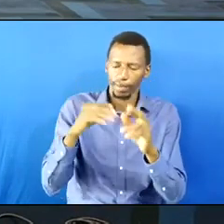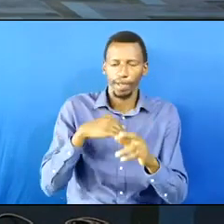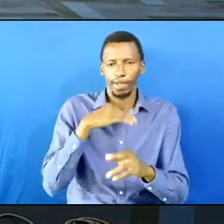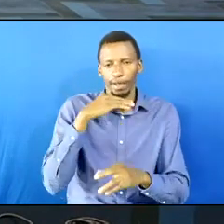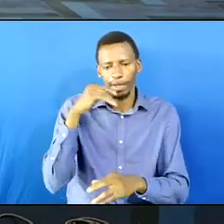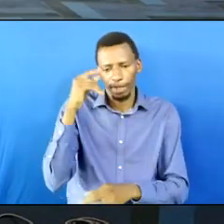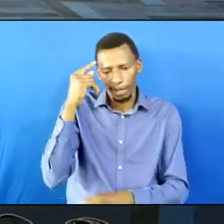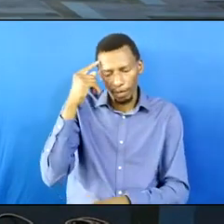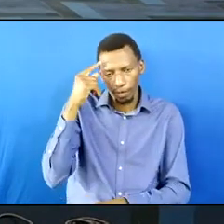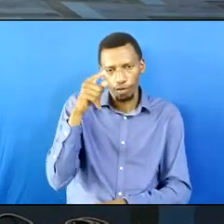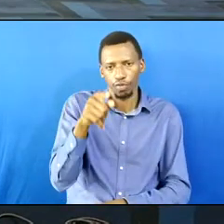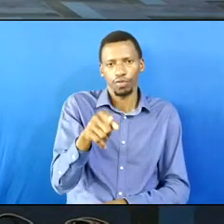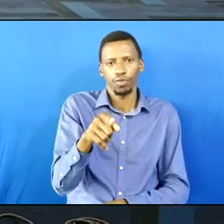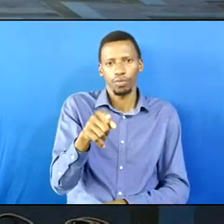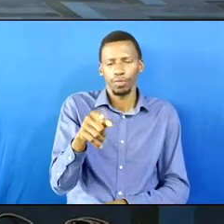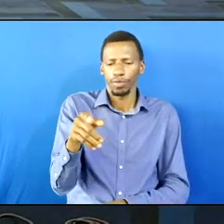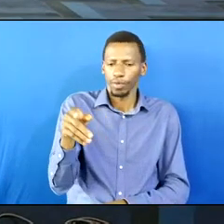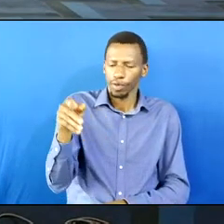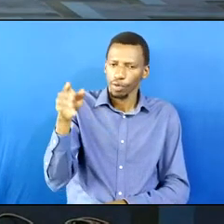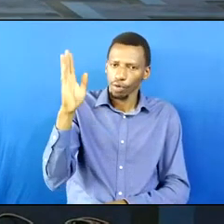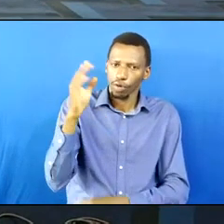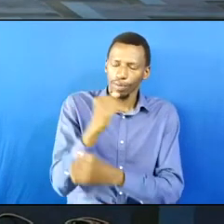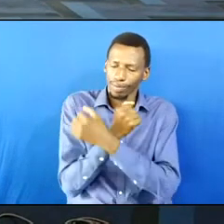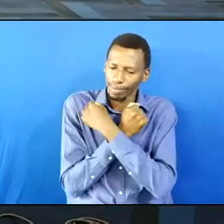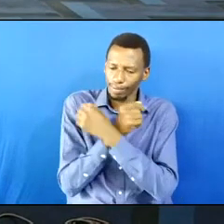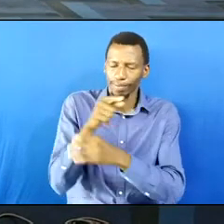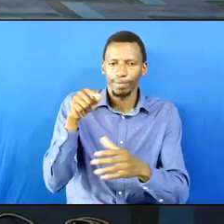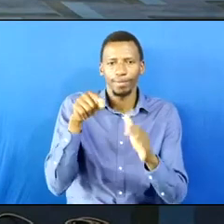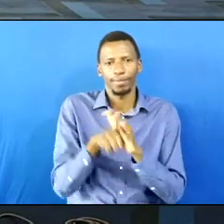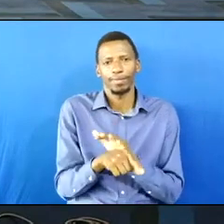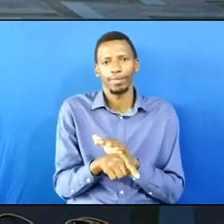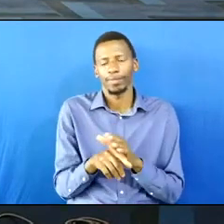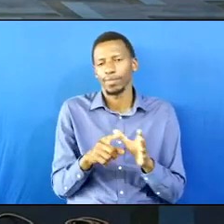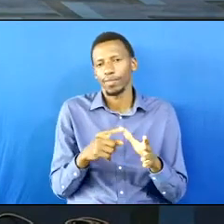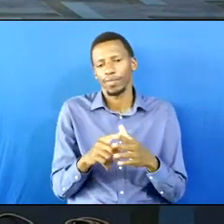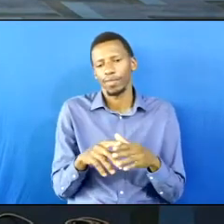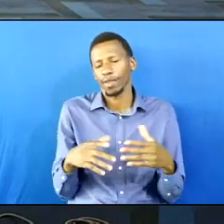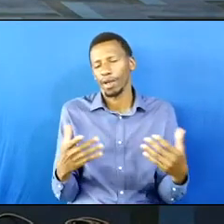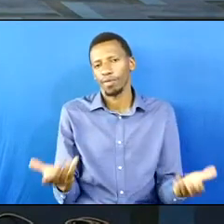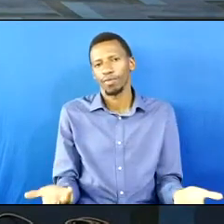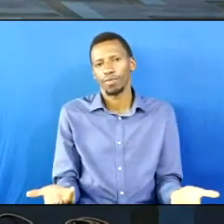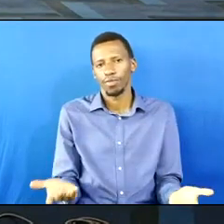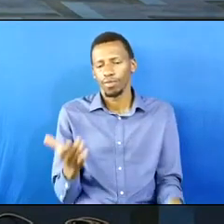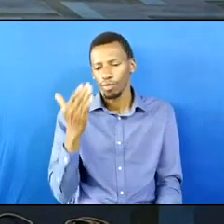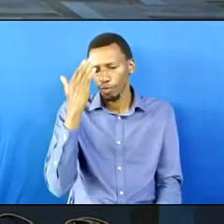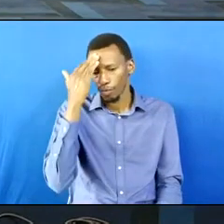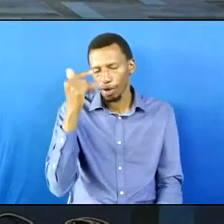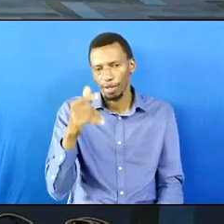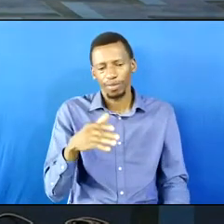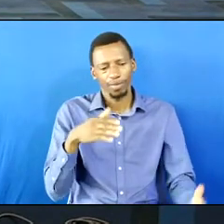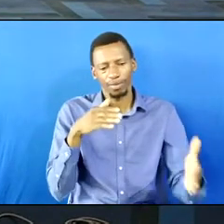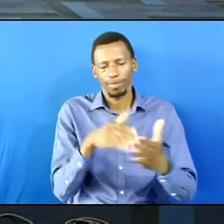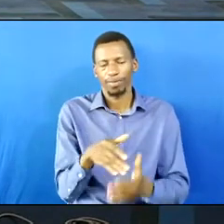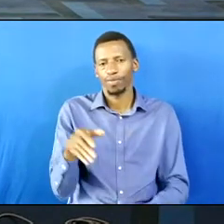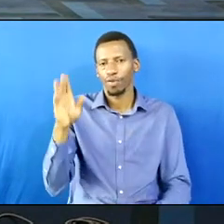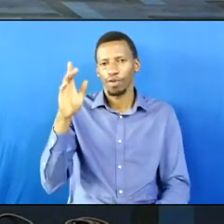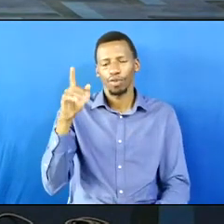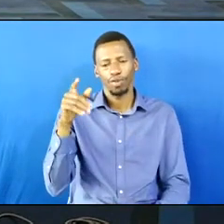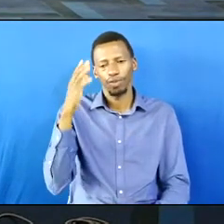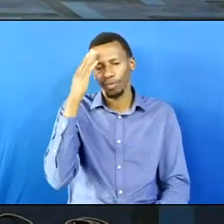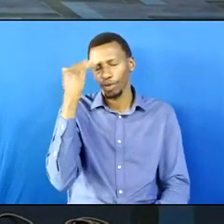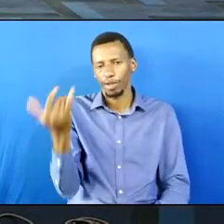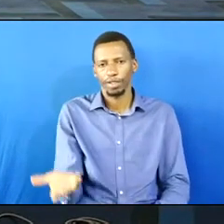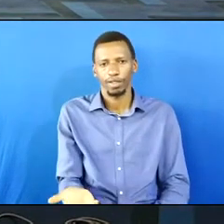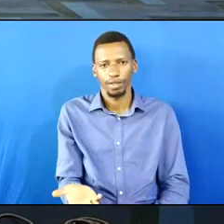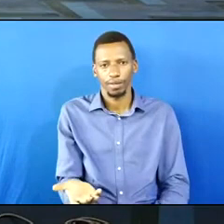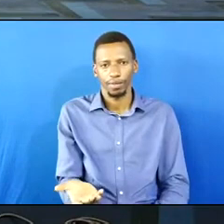you. He loves you so much. Then how and why do you betray such a friend who loves you so